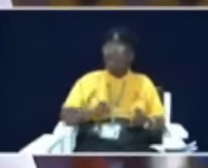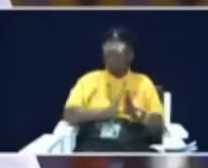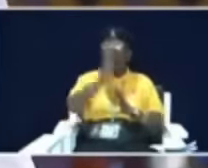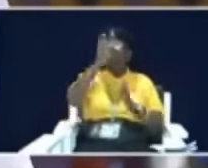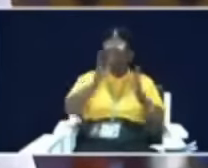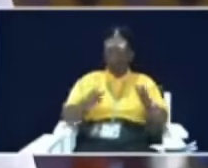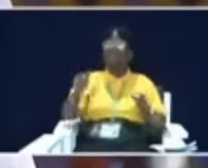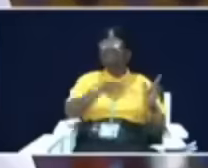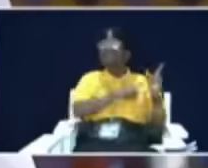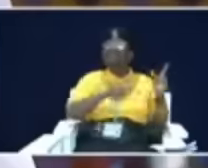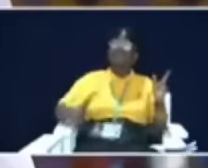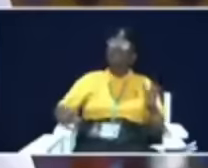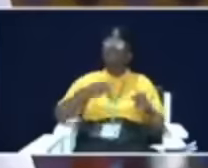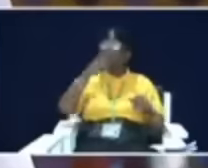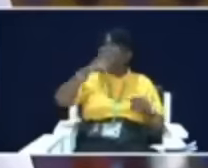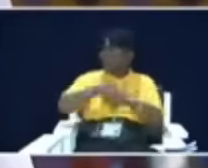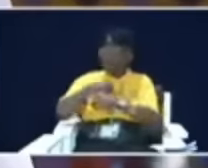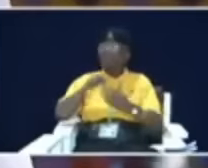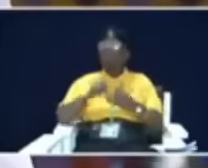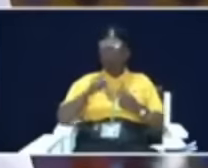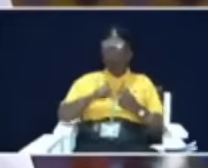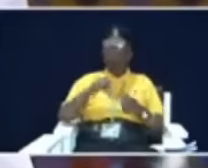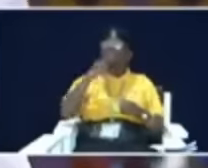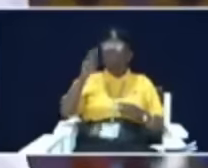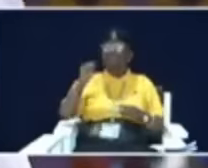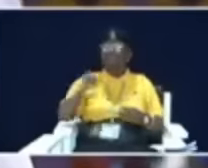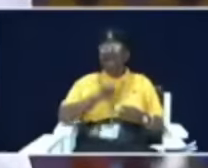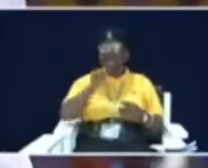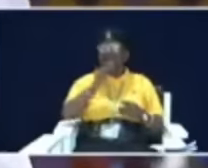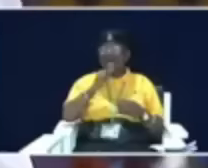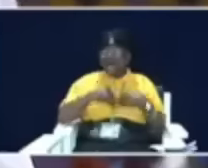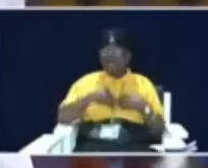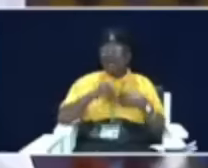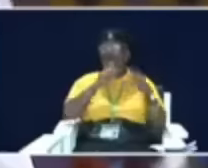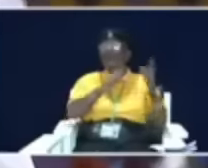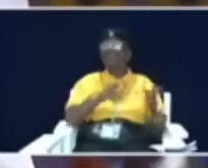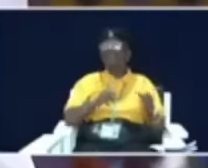I've already granted his request. He should check his trouser."